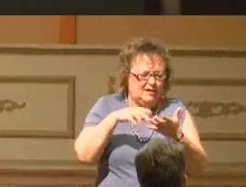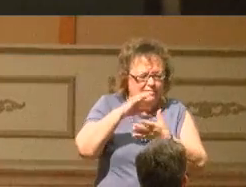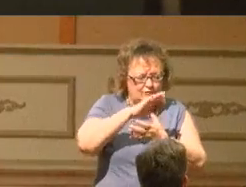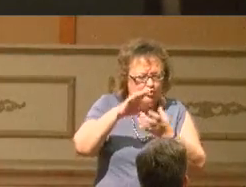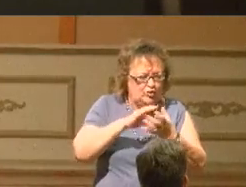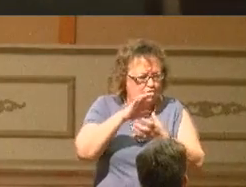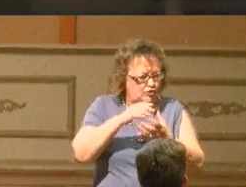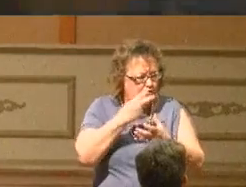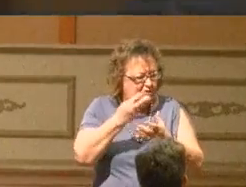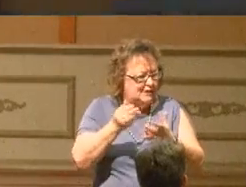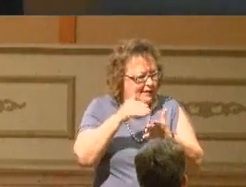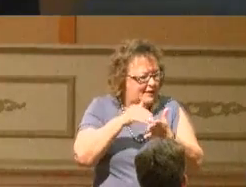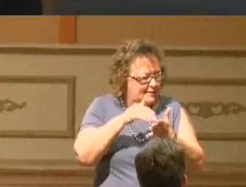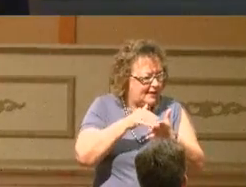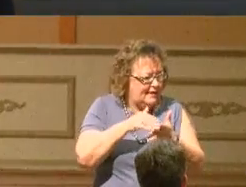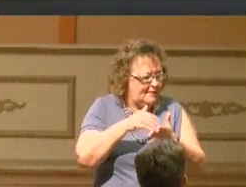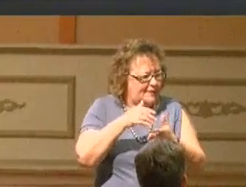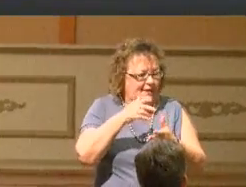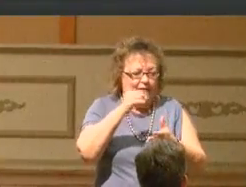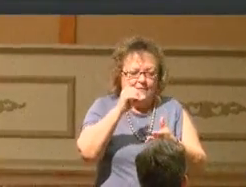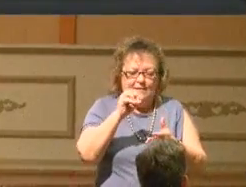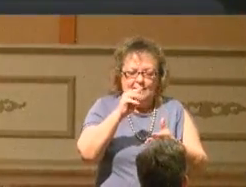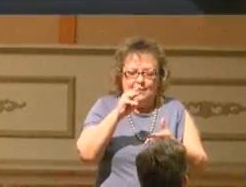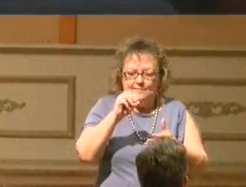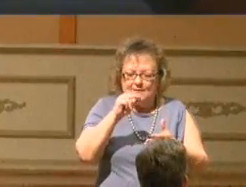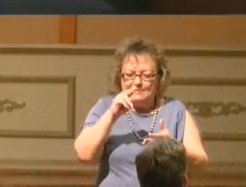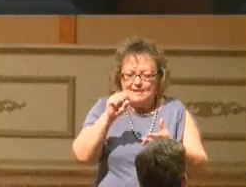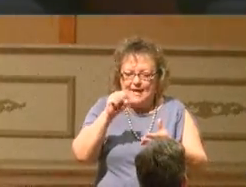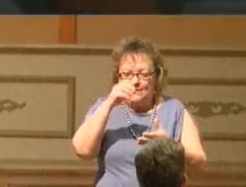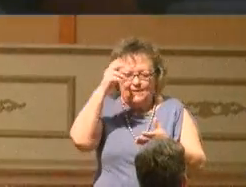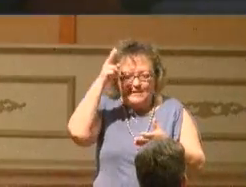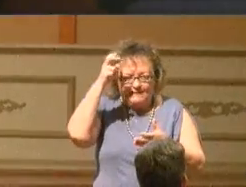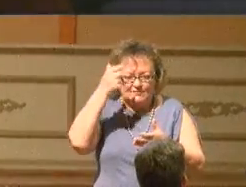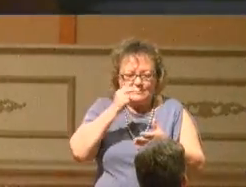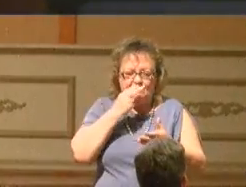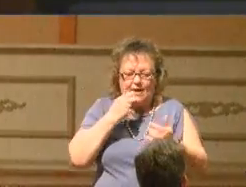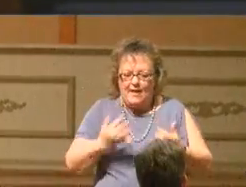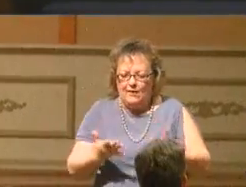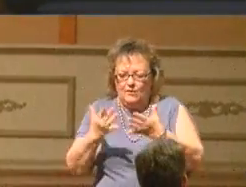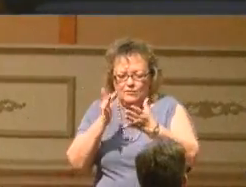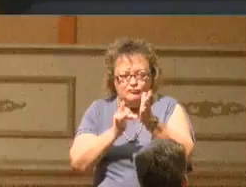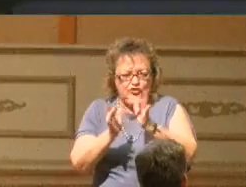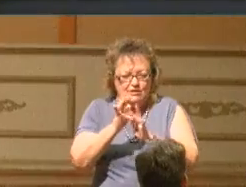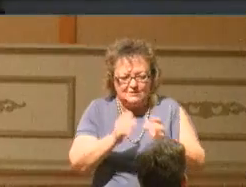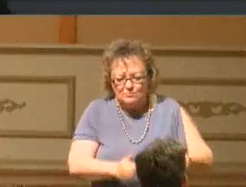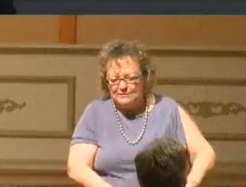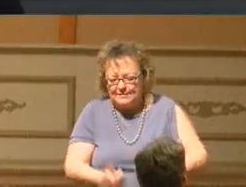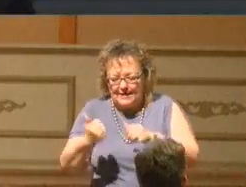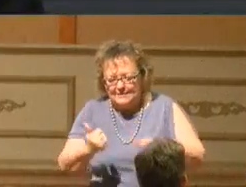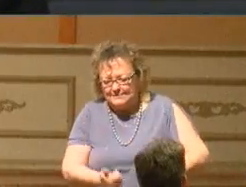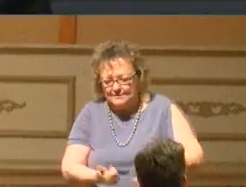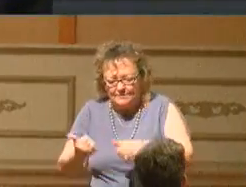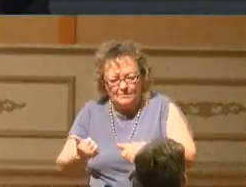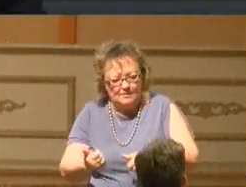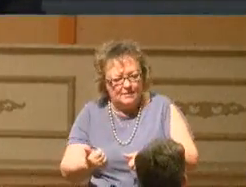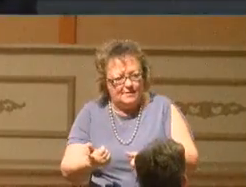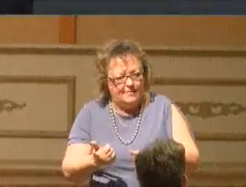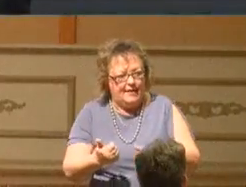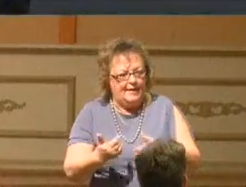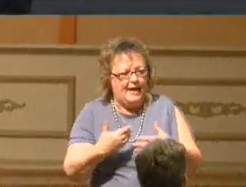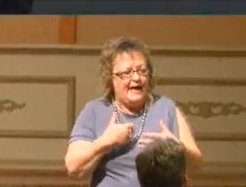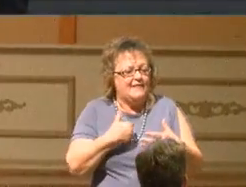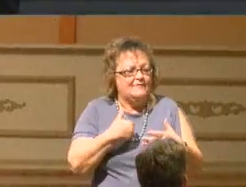over where the demons and the devils of hell, as Jesus was casting out demons that had possessed